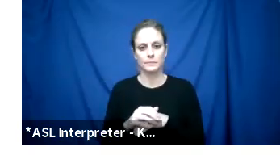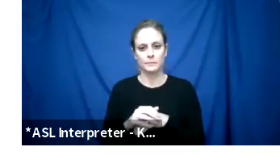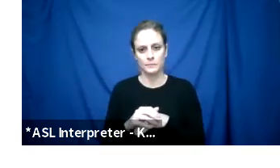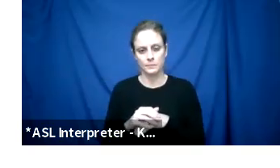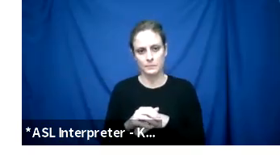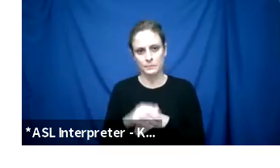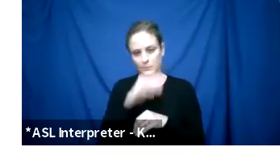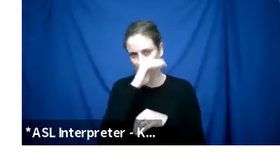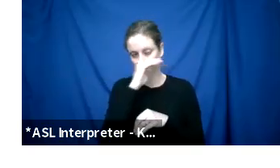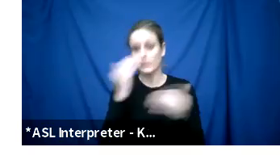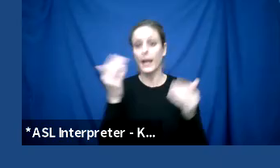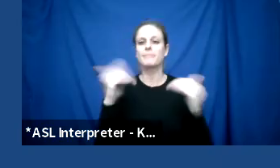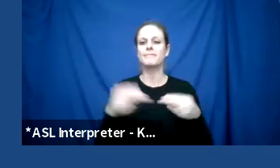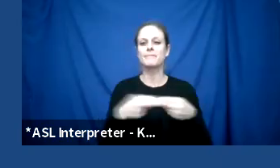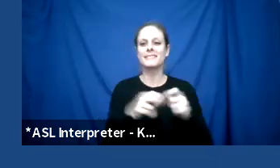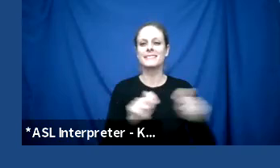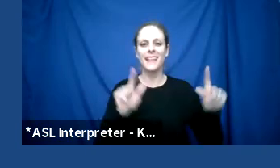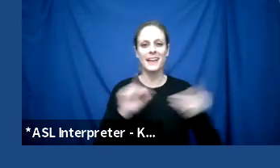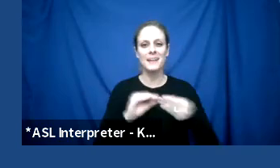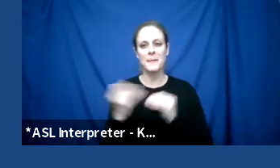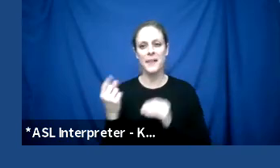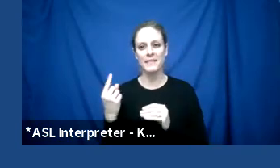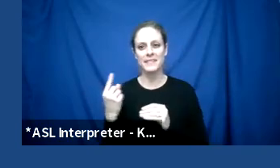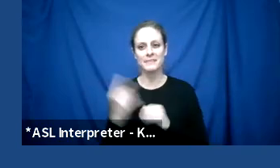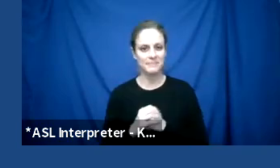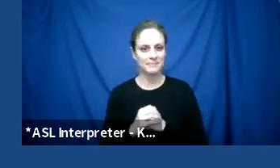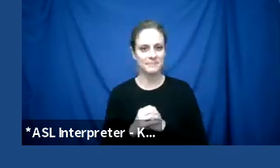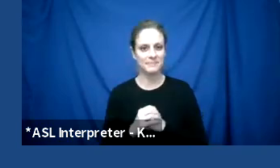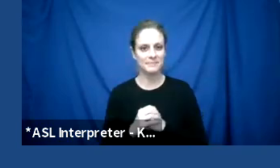Okay, so let's move on to the next slide, slide number 11.